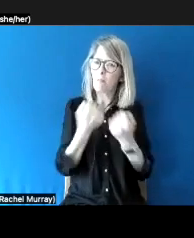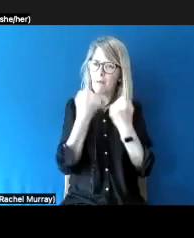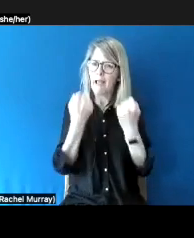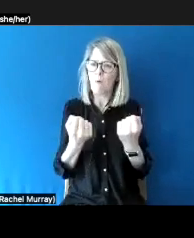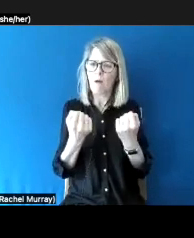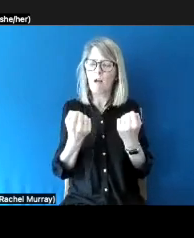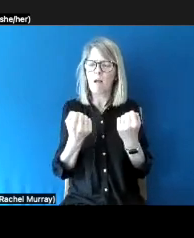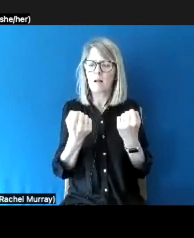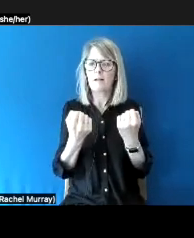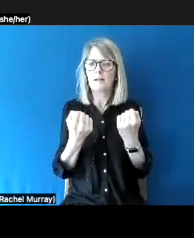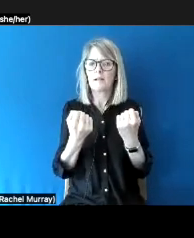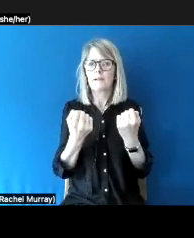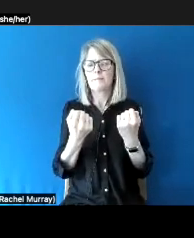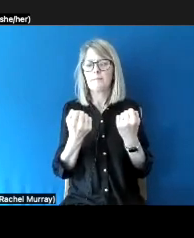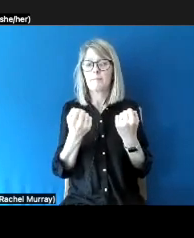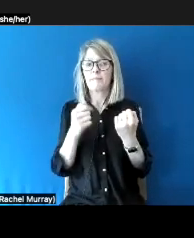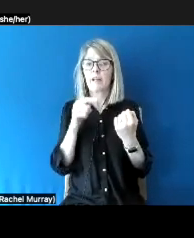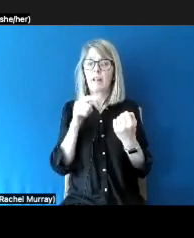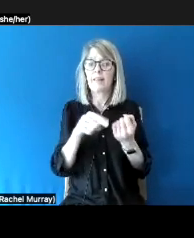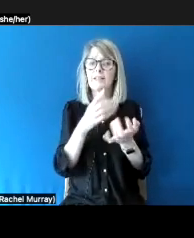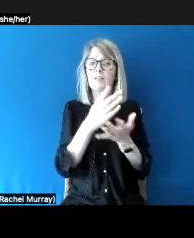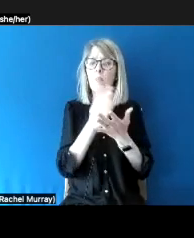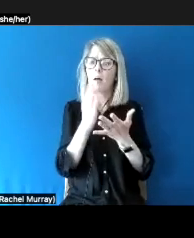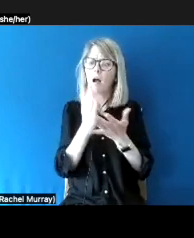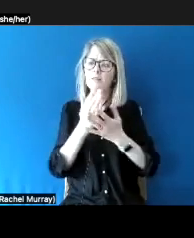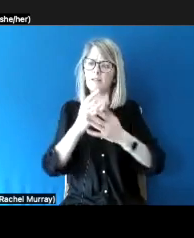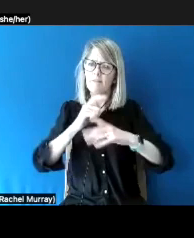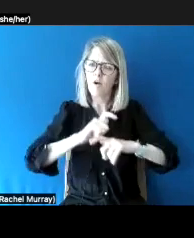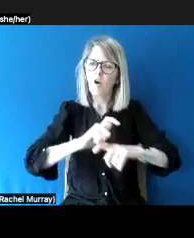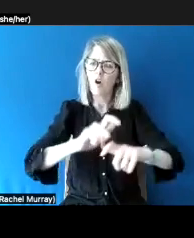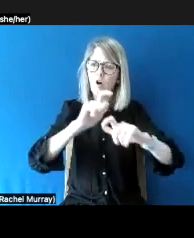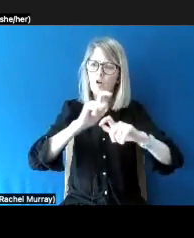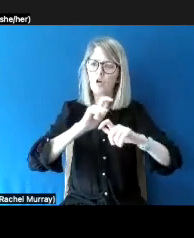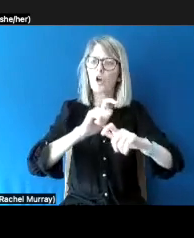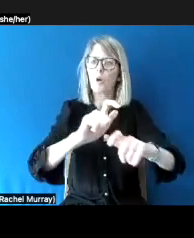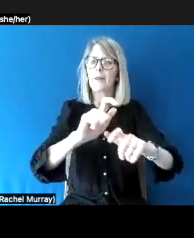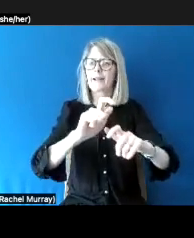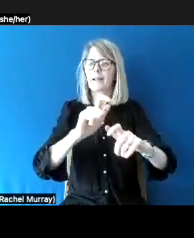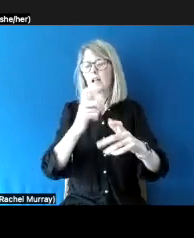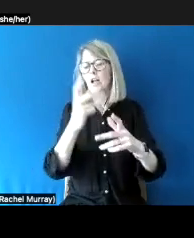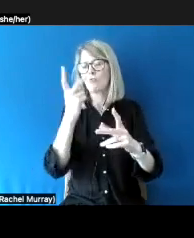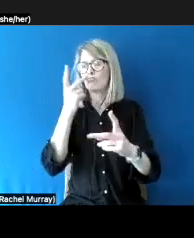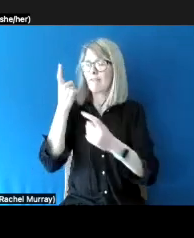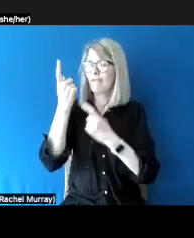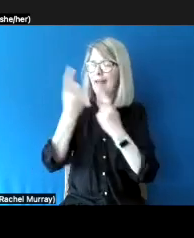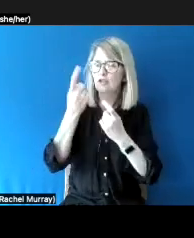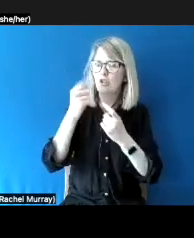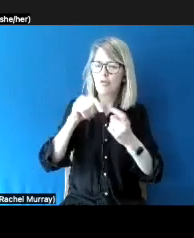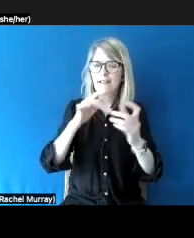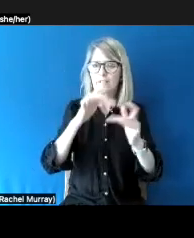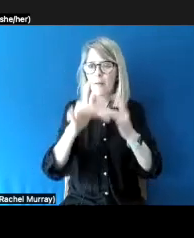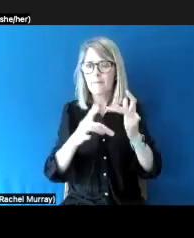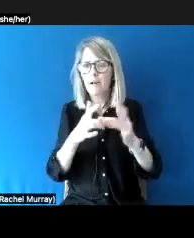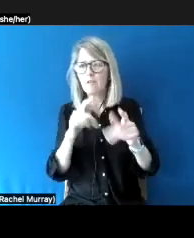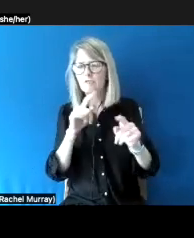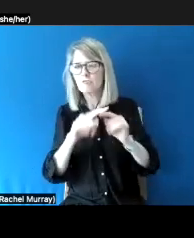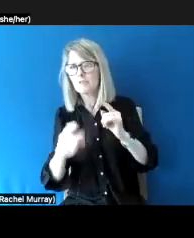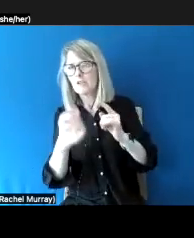This is part of the ongoing reflection that we have in these webinars and trying to understand how